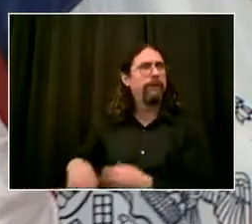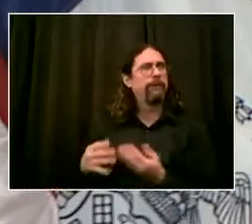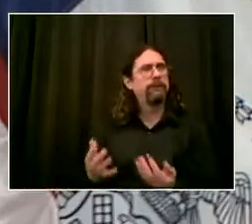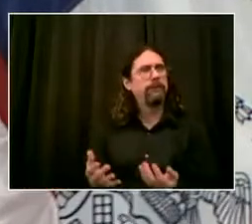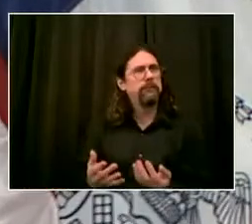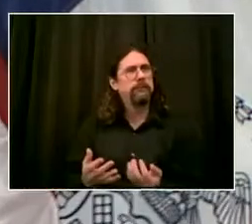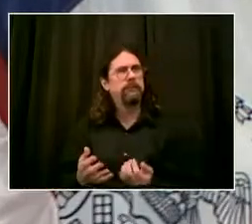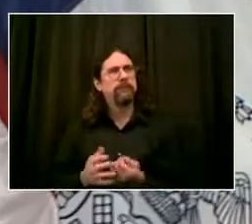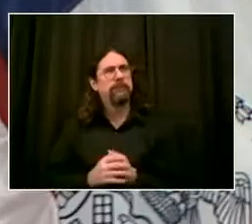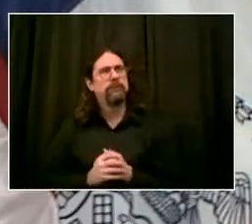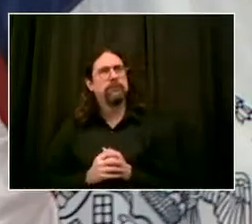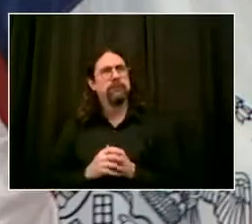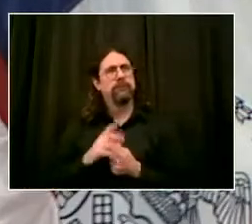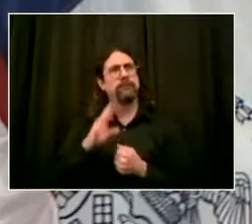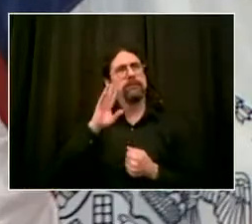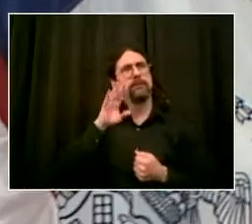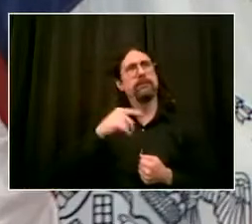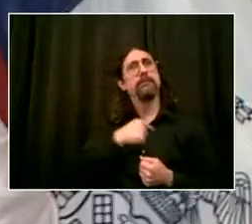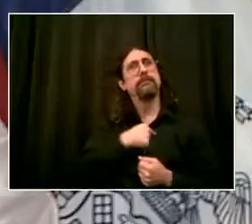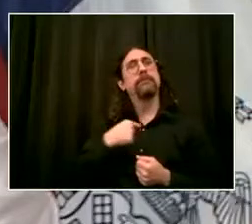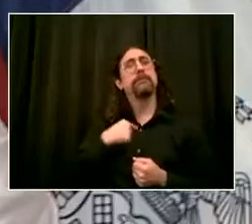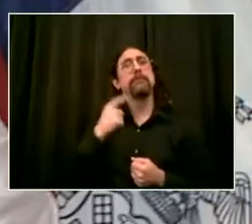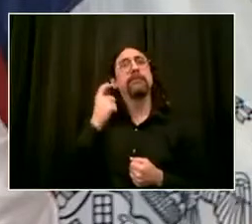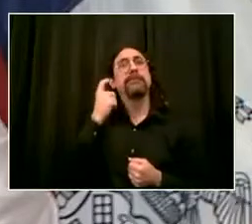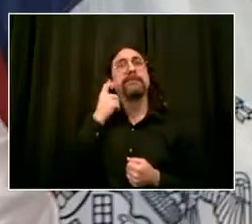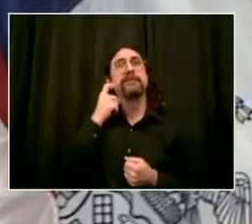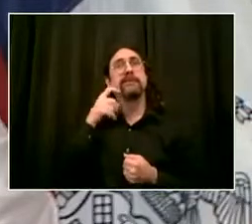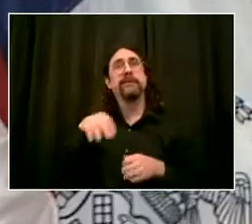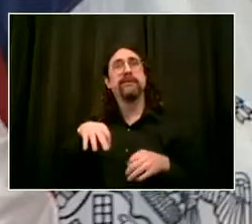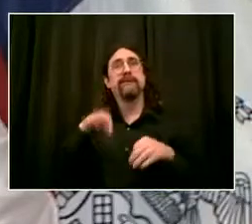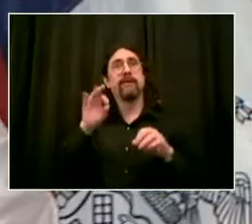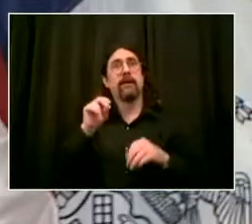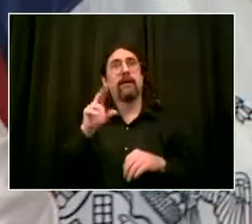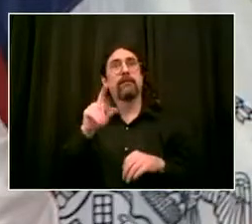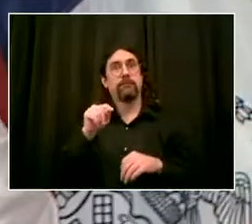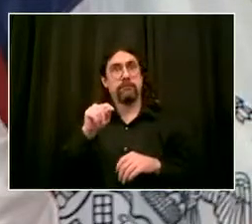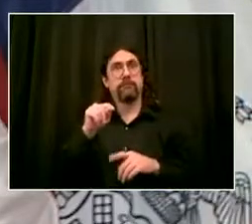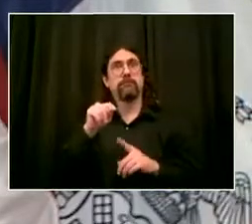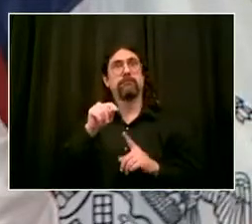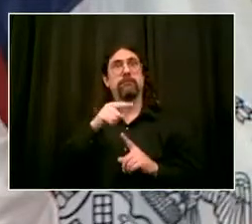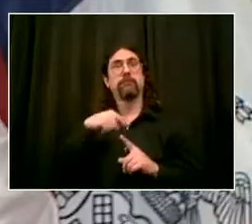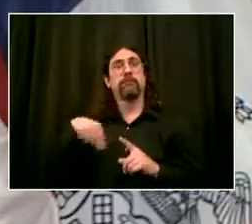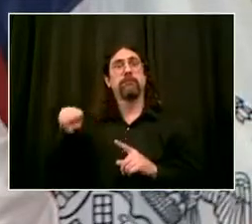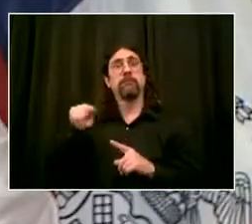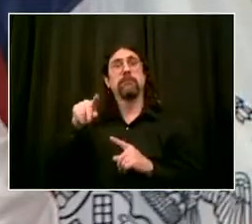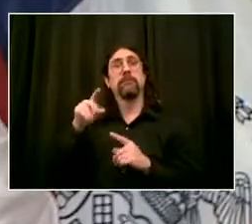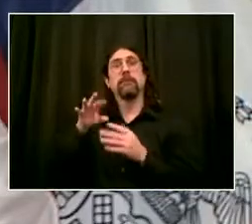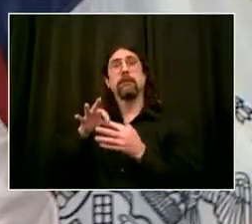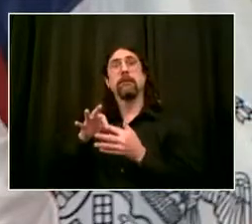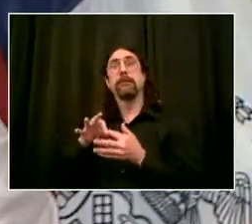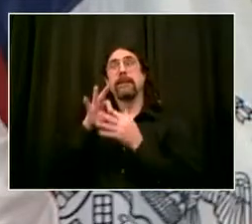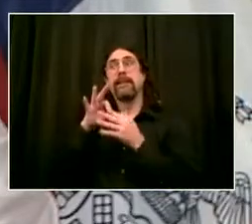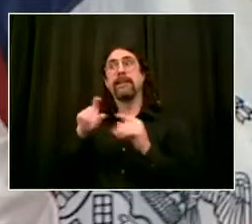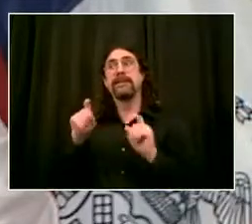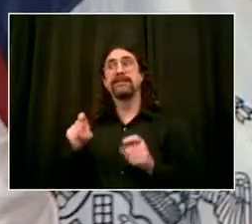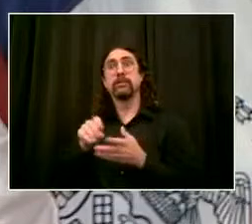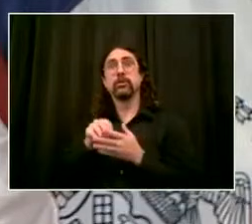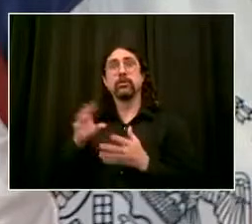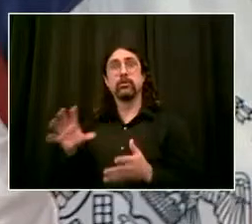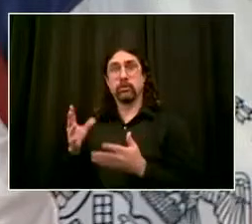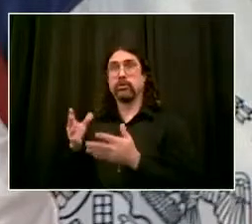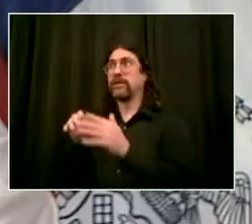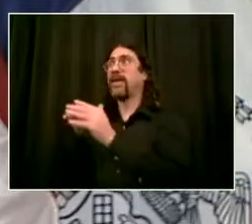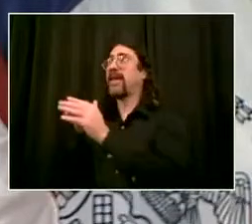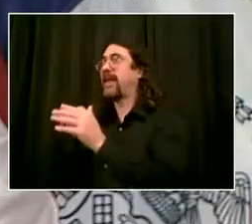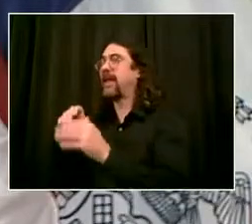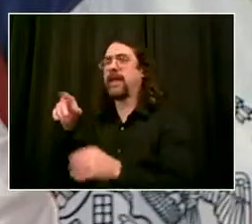program is more convenient for the families who actually need it thank you Rema the first of all I have not heard of anyone turned away so